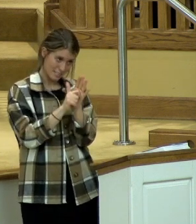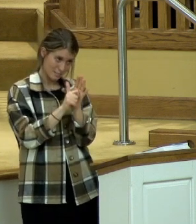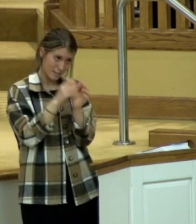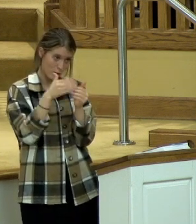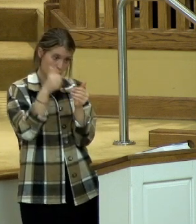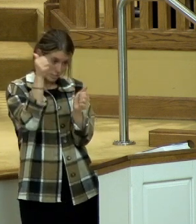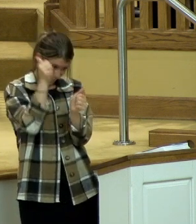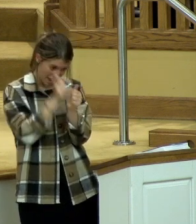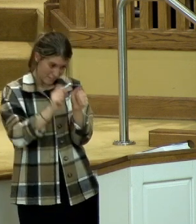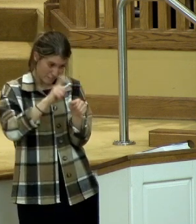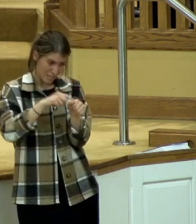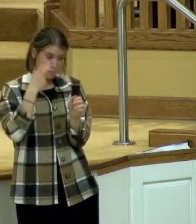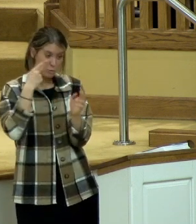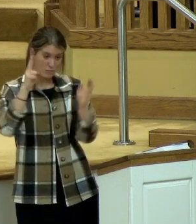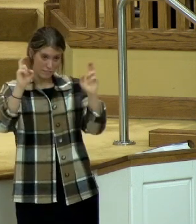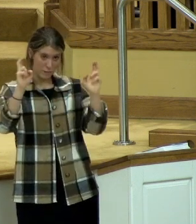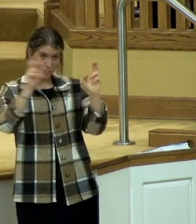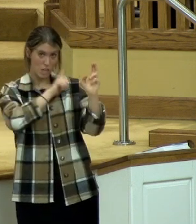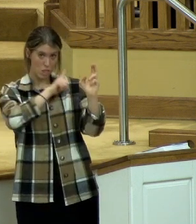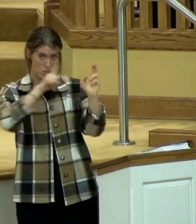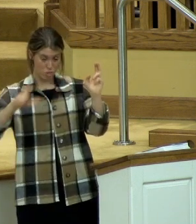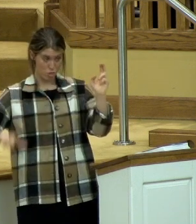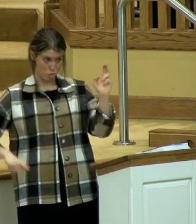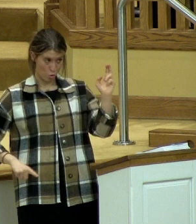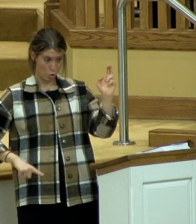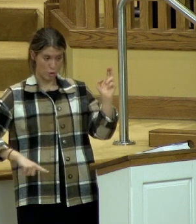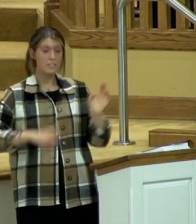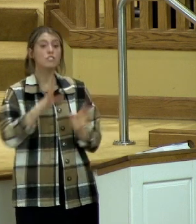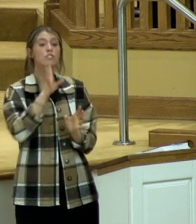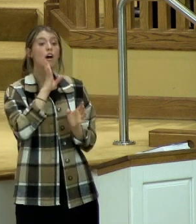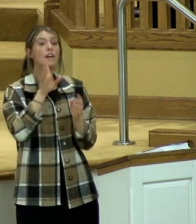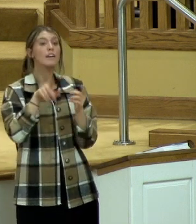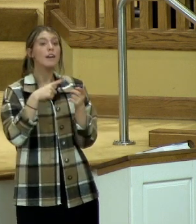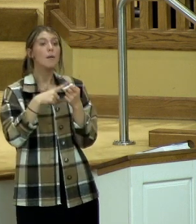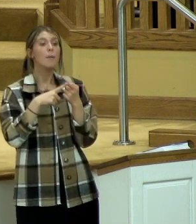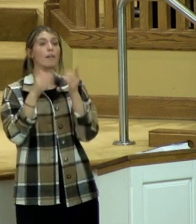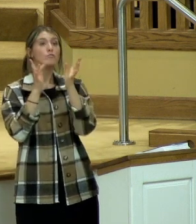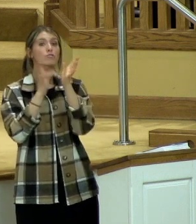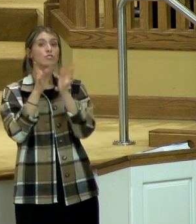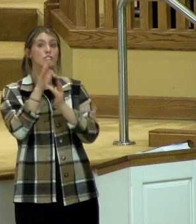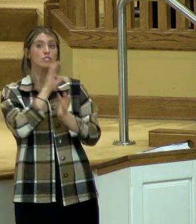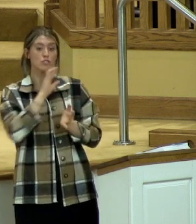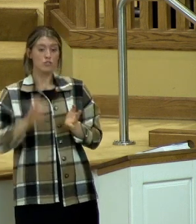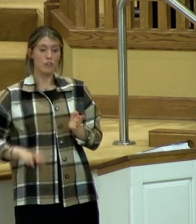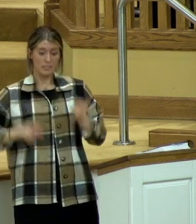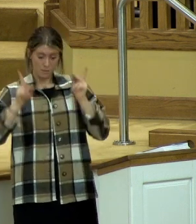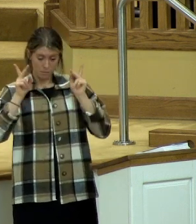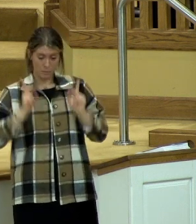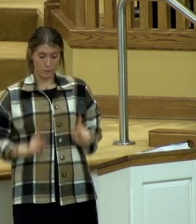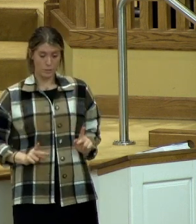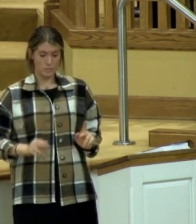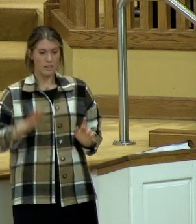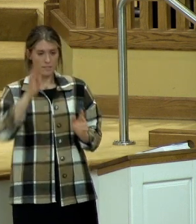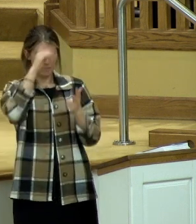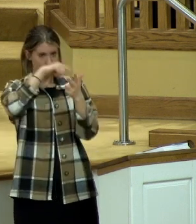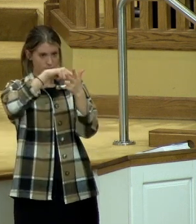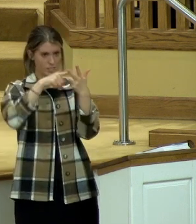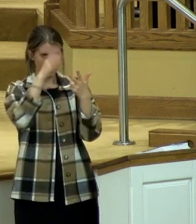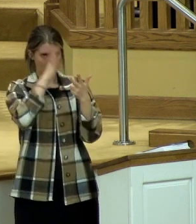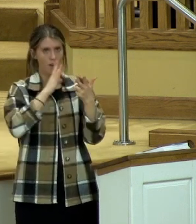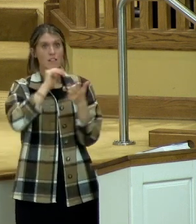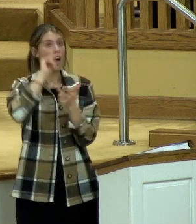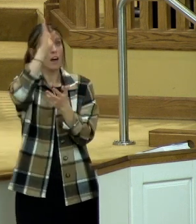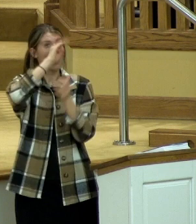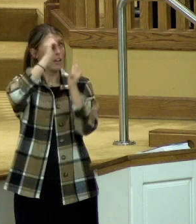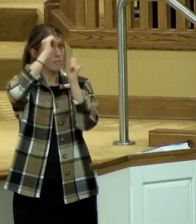almost every time you see the phrase Lord, it is talking about the Jesus Christ person of the Godhead. Not God the